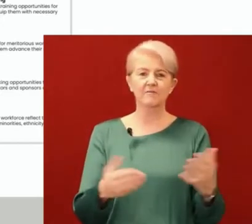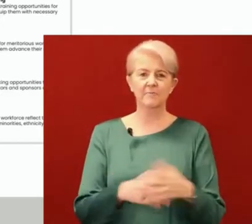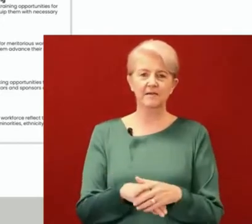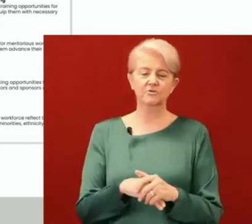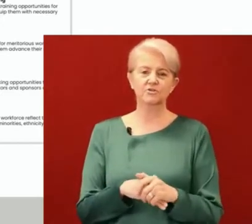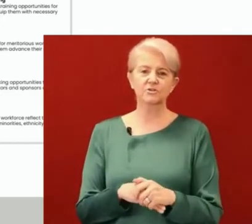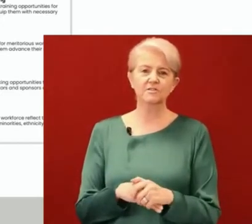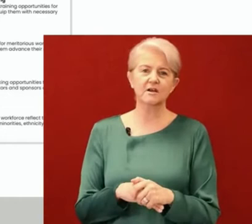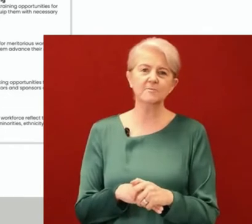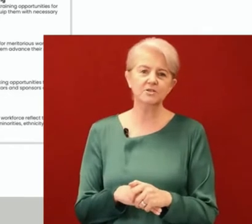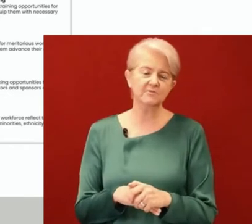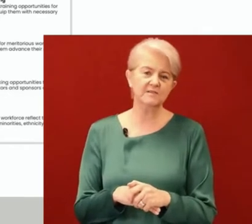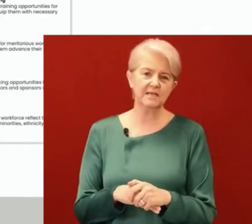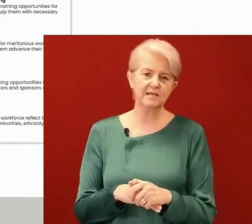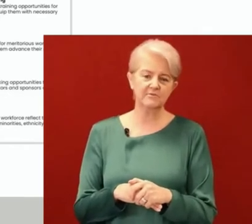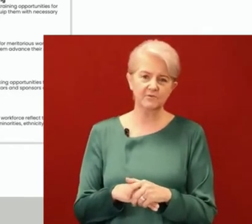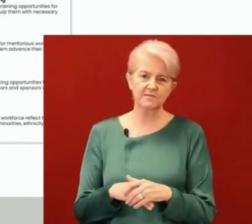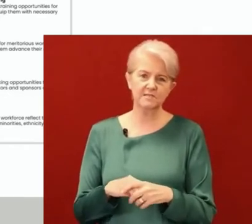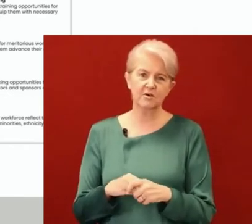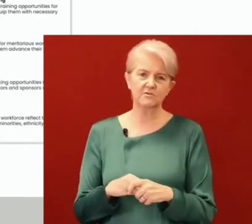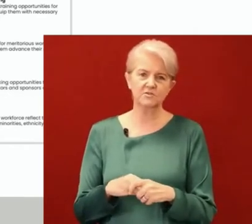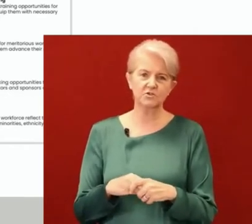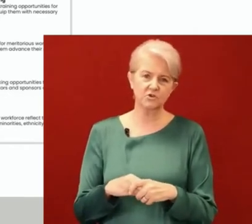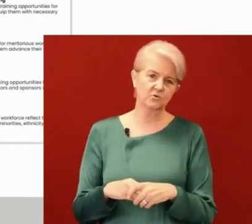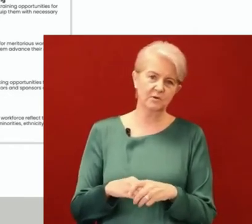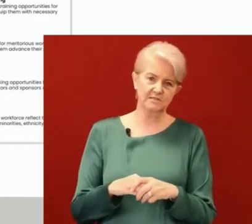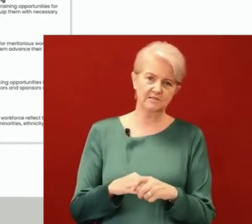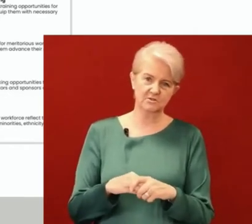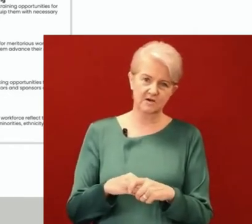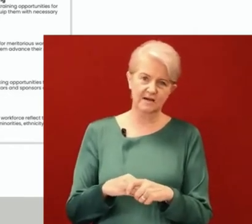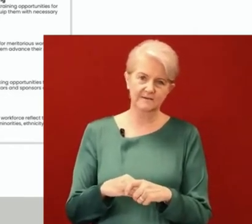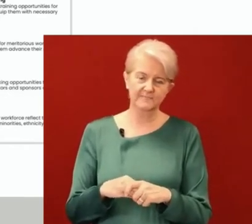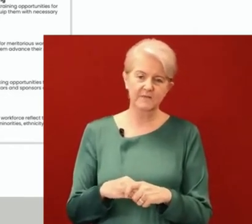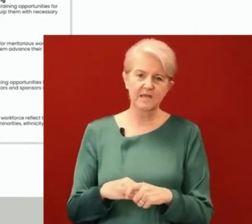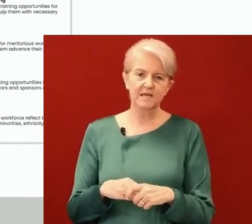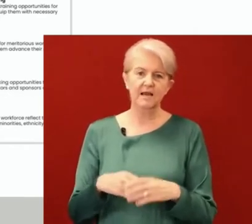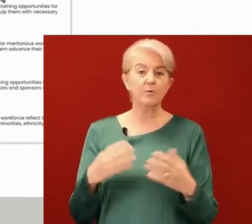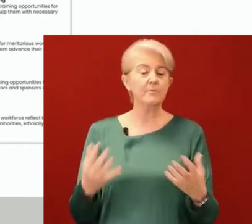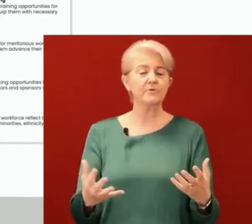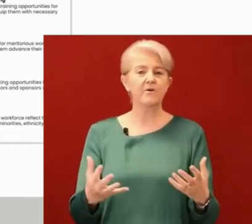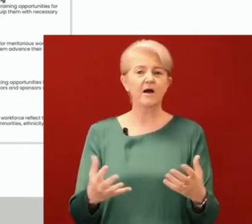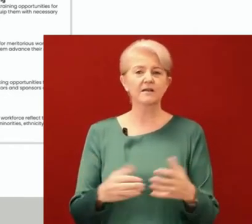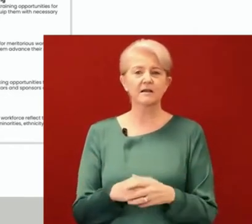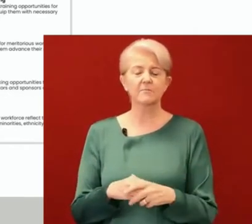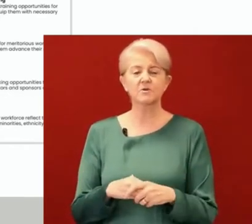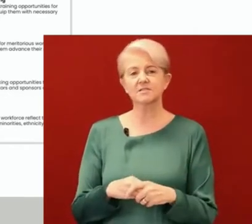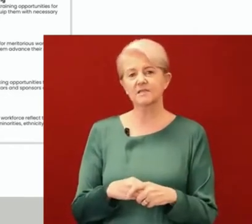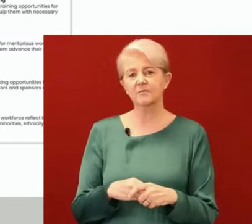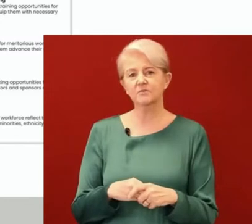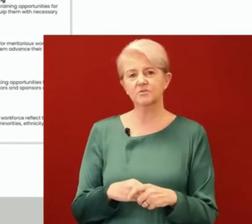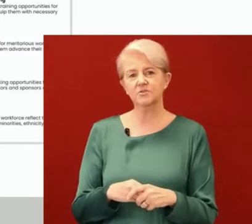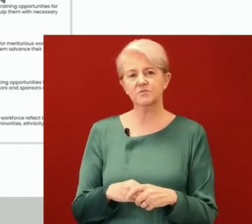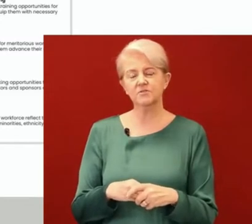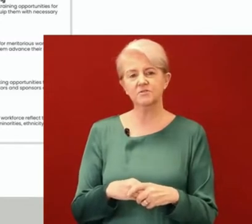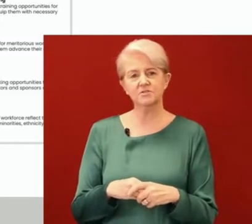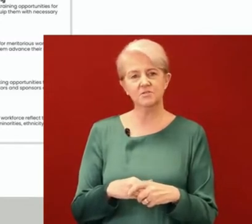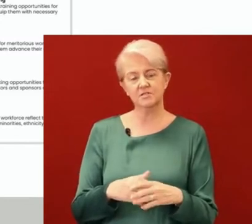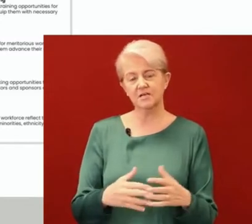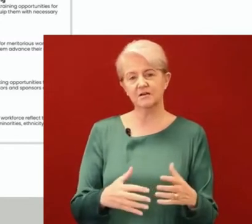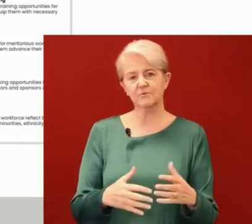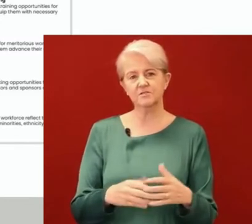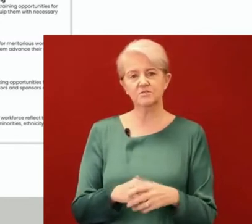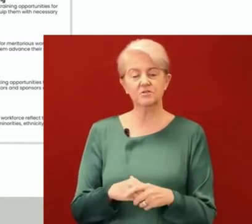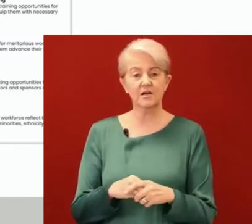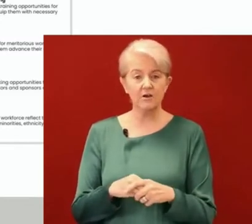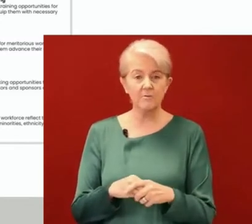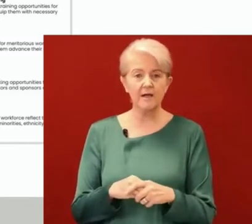So as I've been introduced, I'm the Chief Executive Officer of St John Western Australia. Now, we provide emergency ambulance services to the